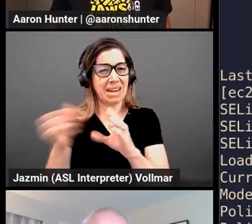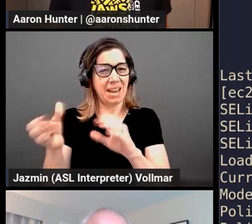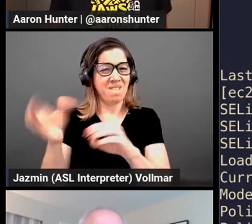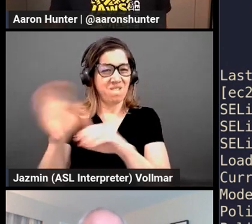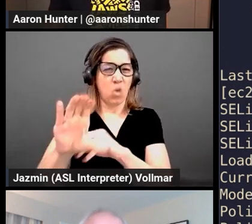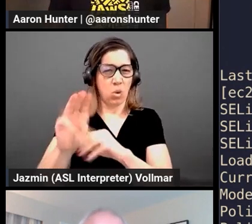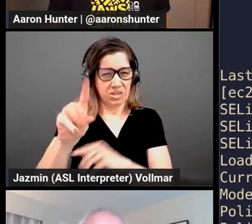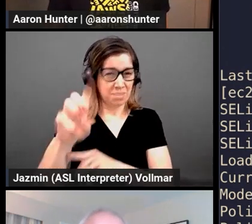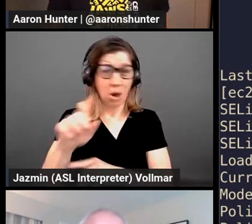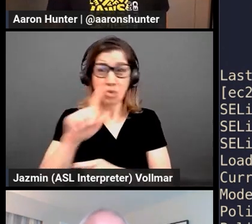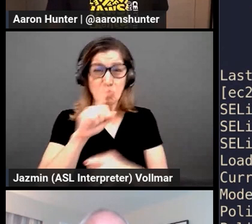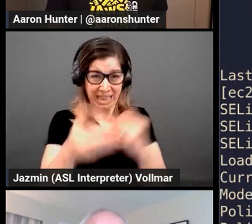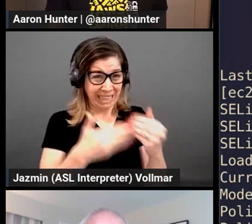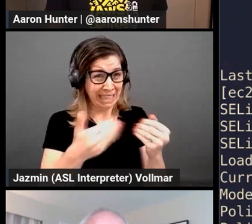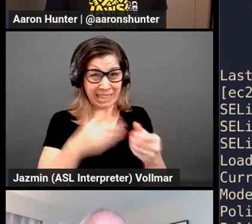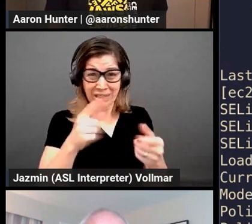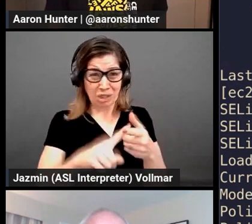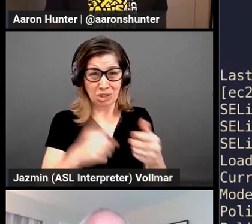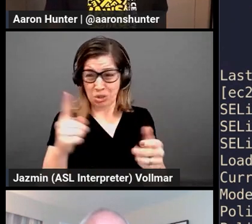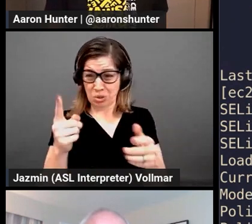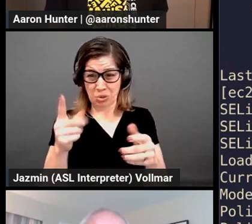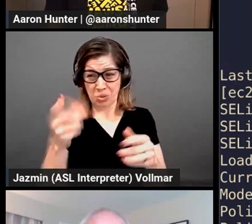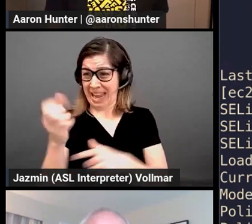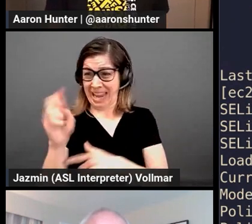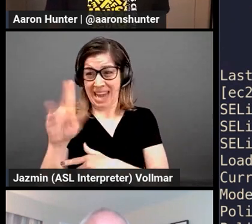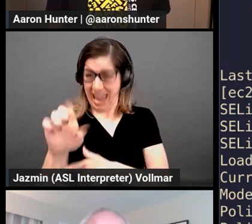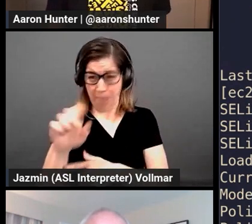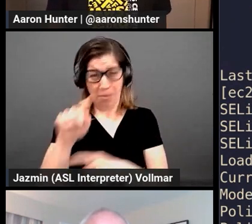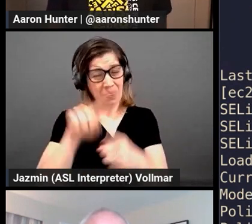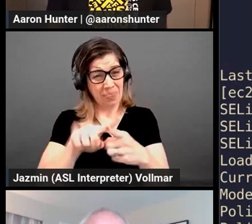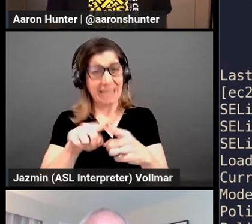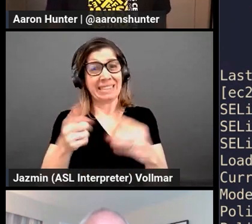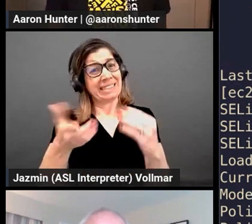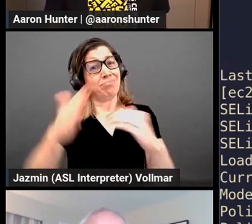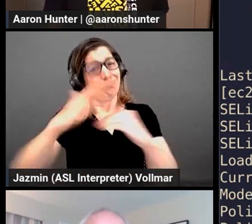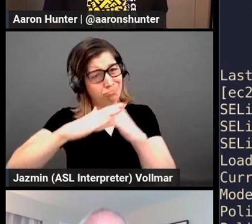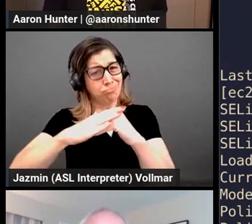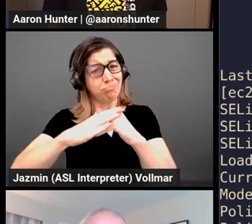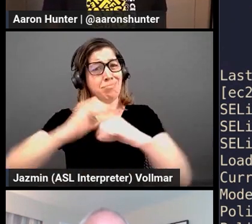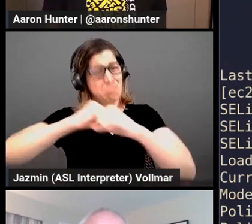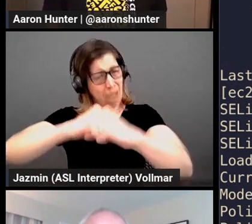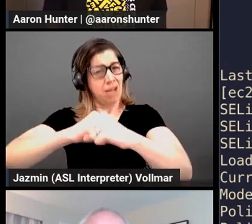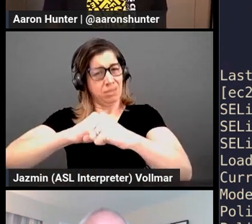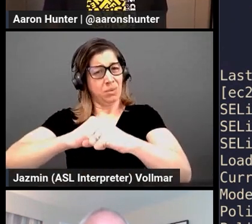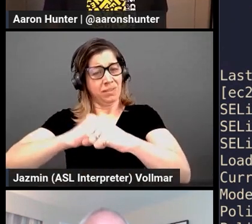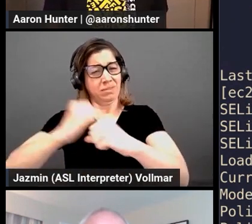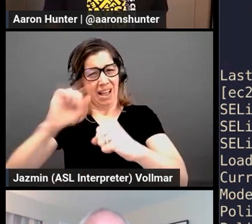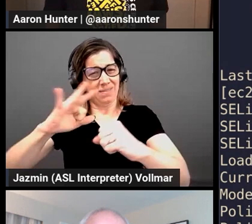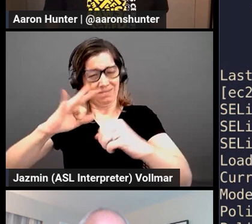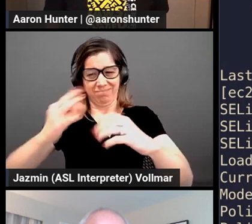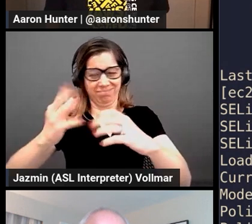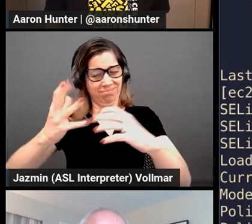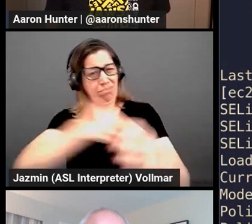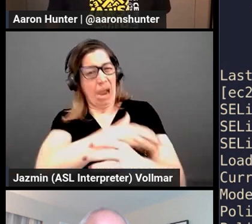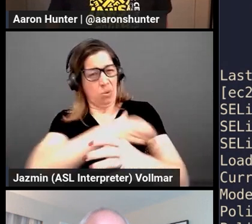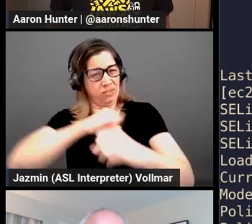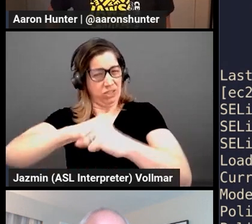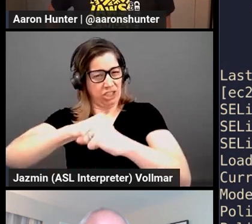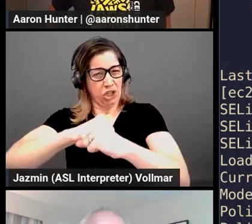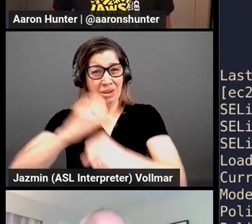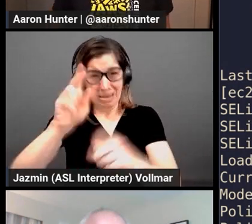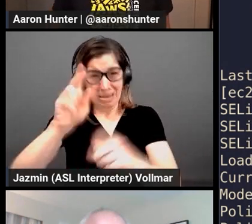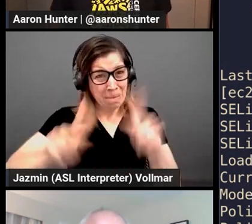this additional really powerful layer of security, and that's something that a lot of people are really excited about